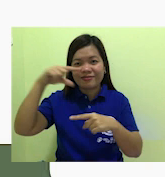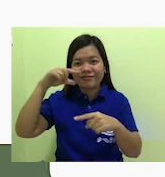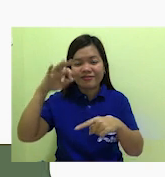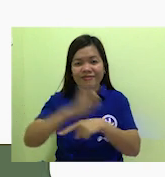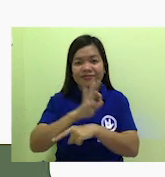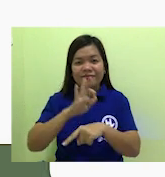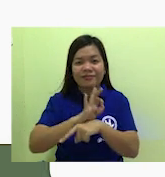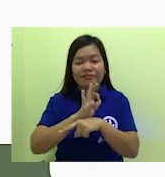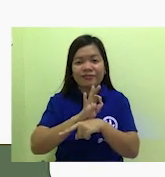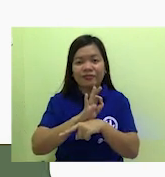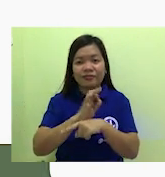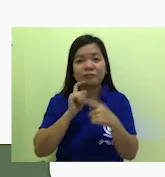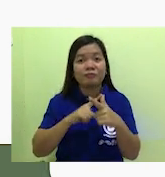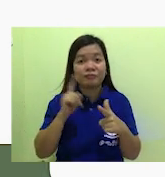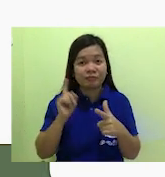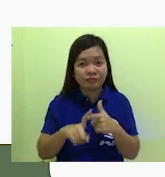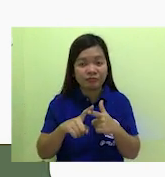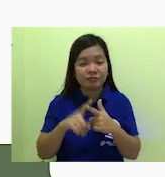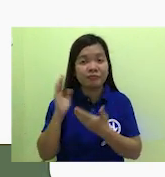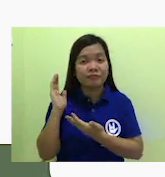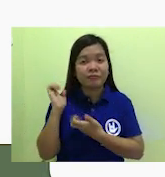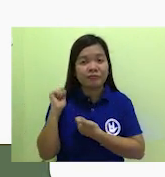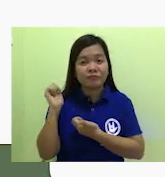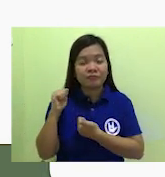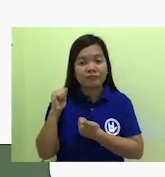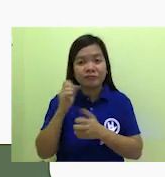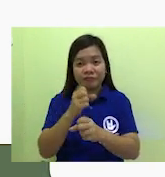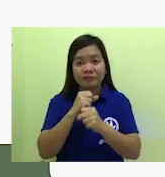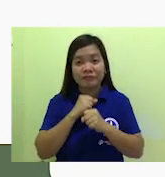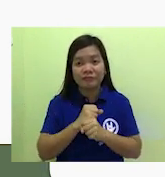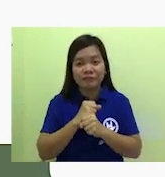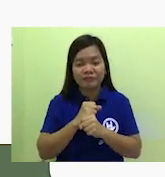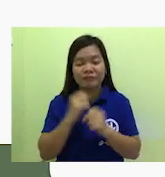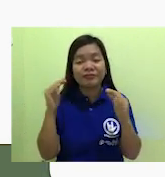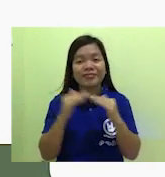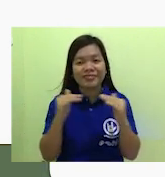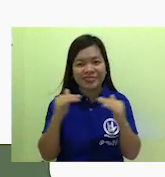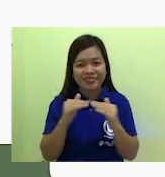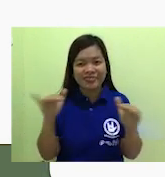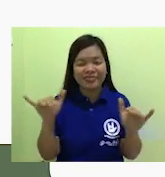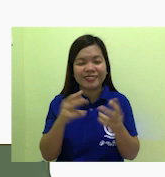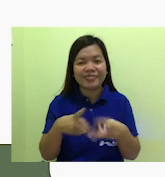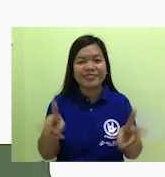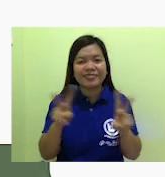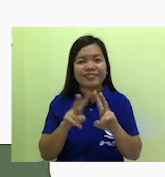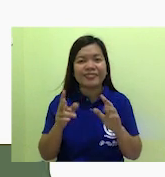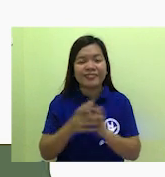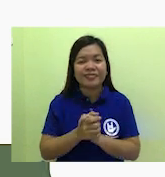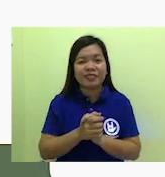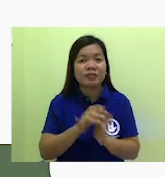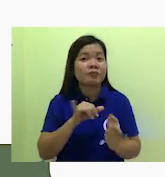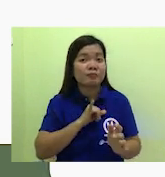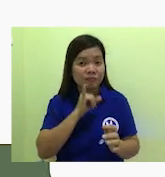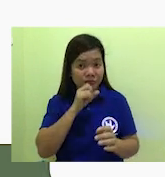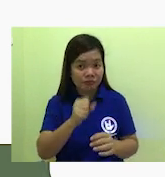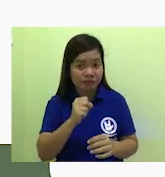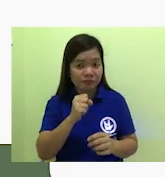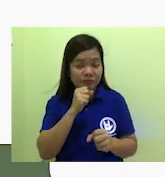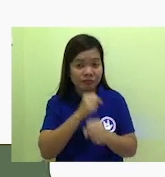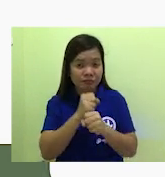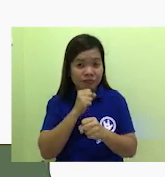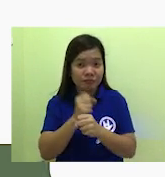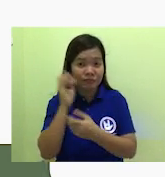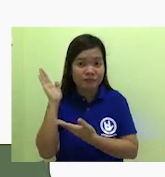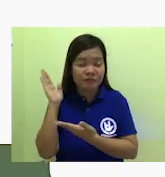function, then we expect to get the same equation. I am sure that you